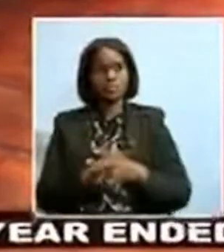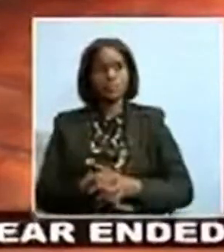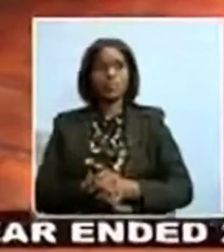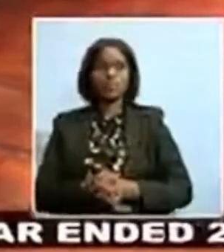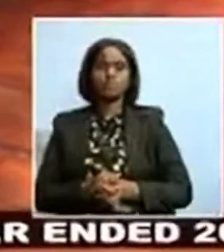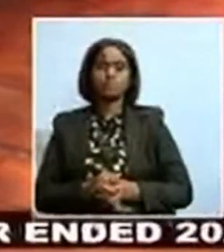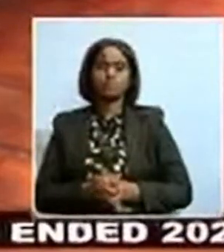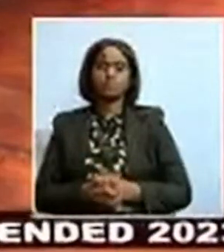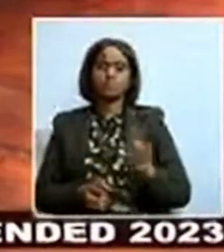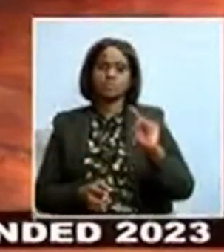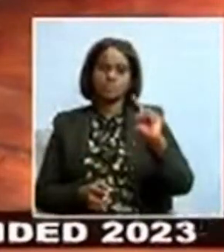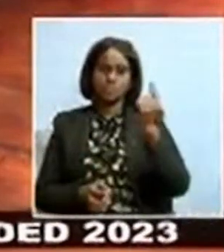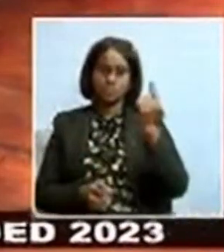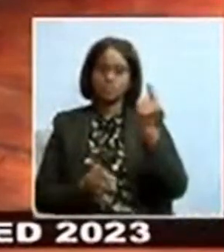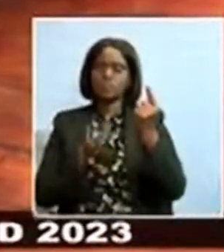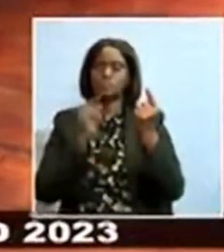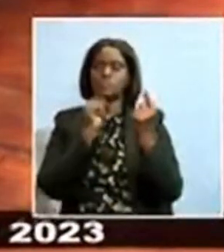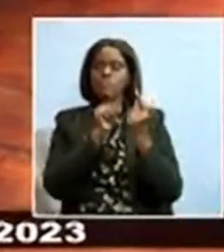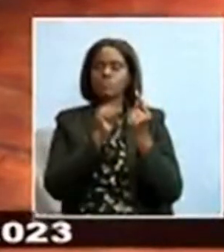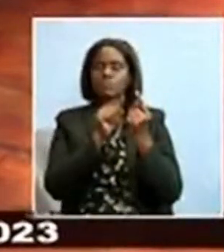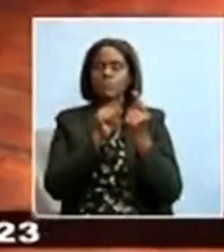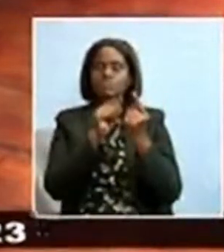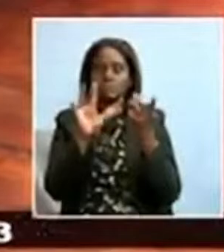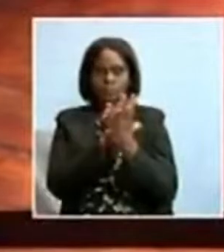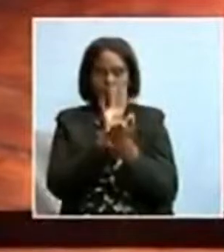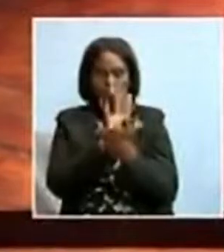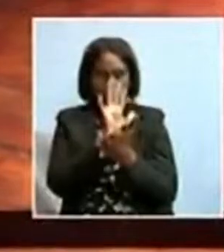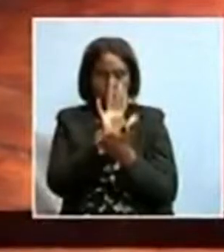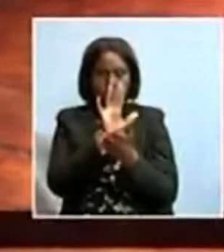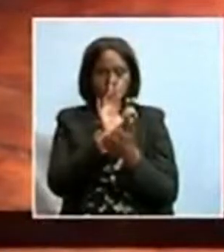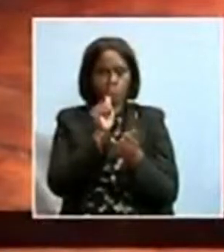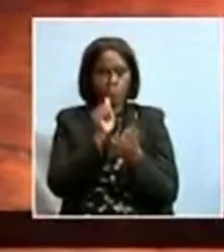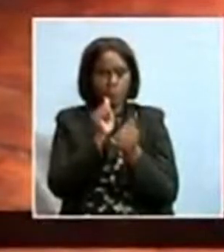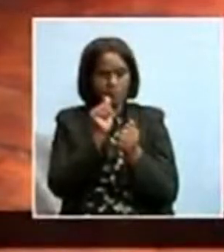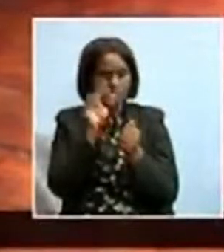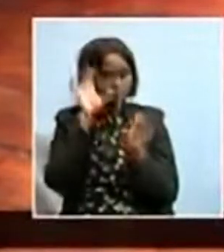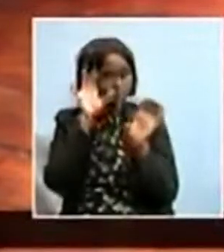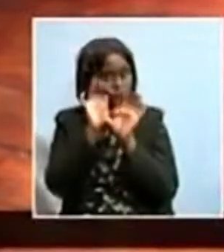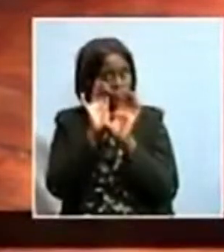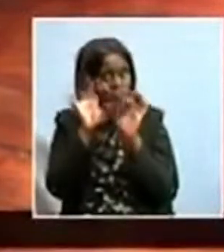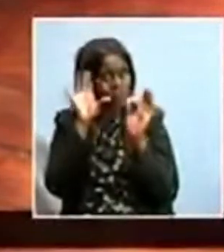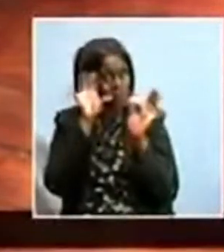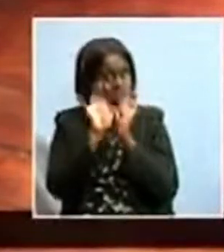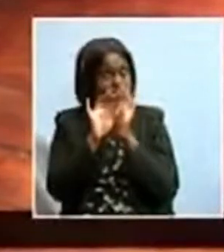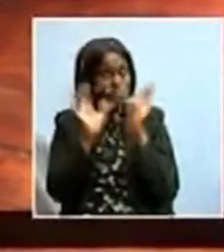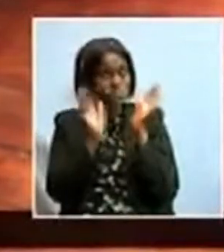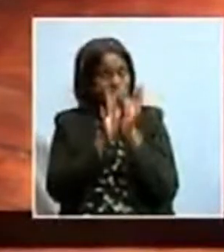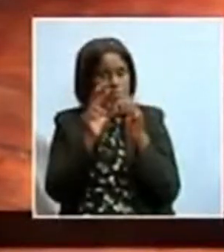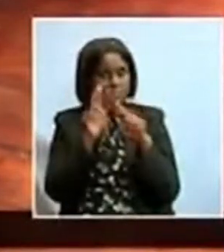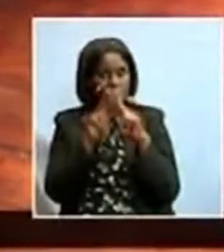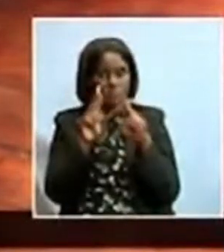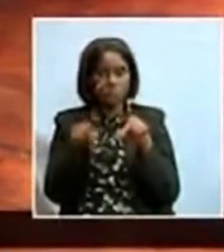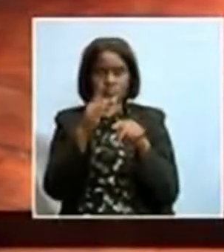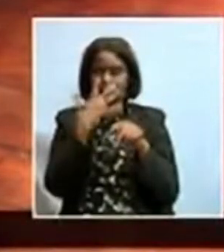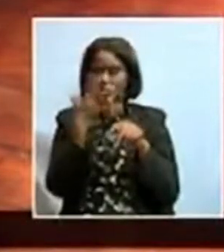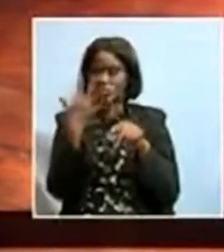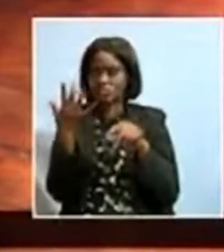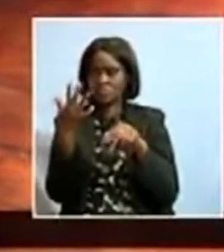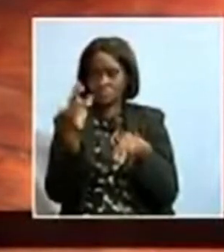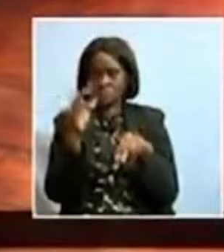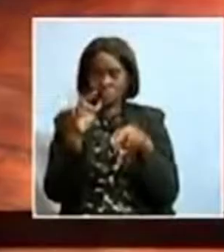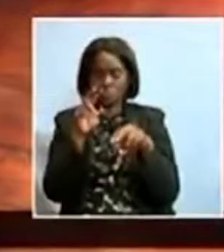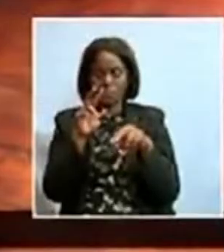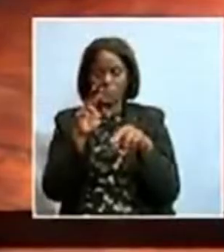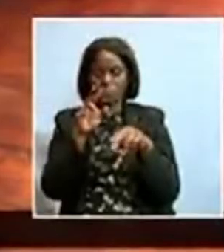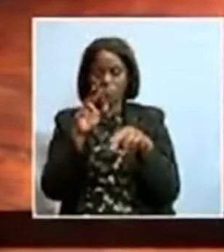I think the first document there is the PV, Chair, of 55,000. This was cancelled